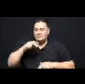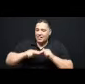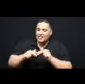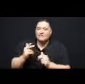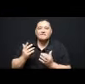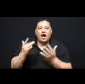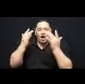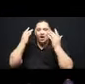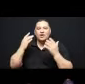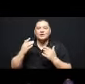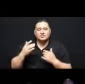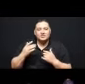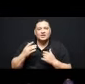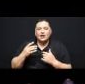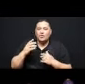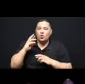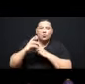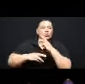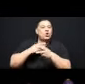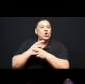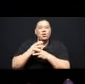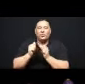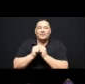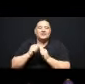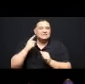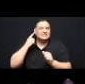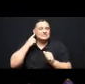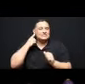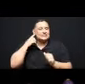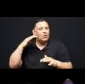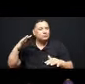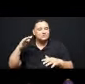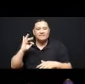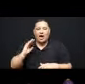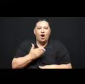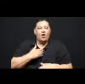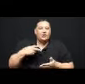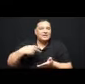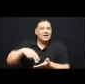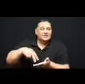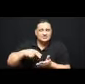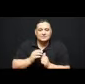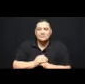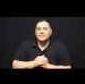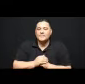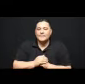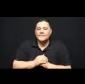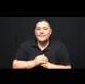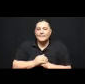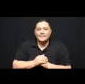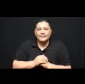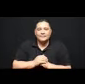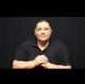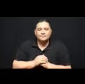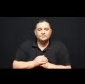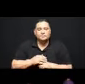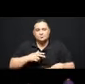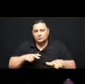our dancing. Dark. Trudge back to camp. No dinner. It's long